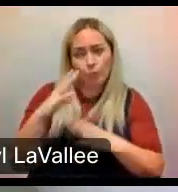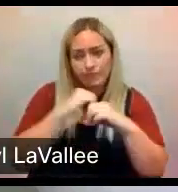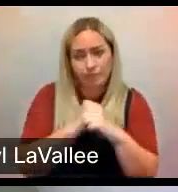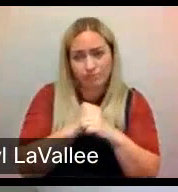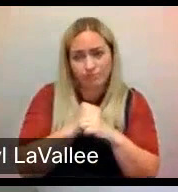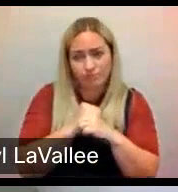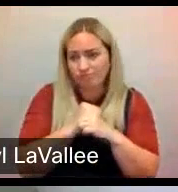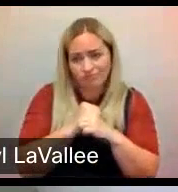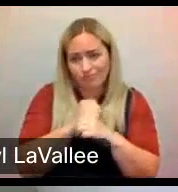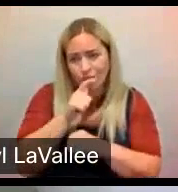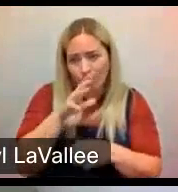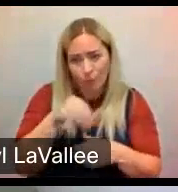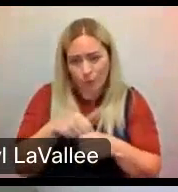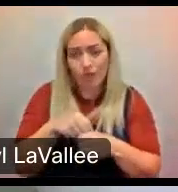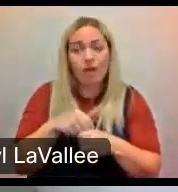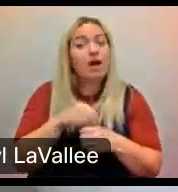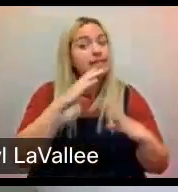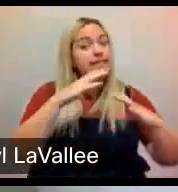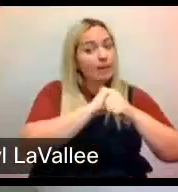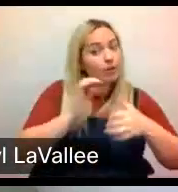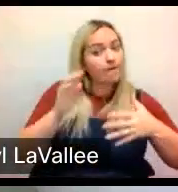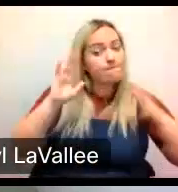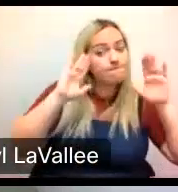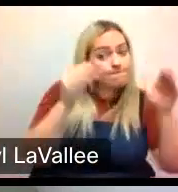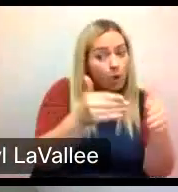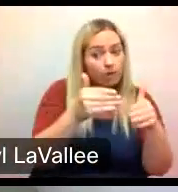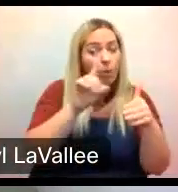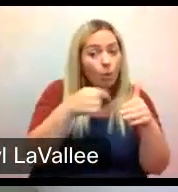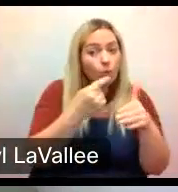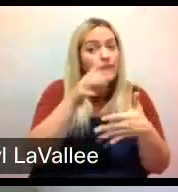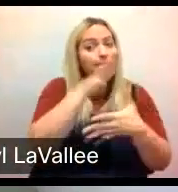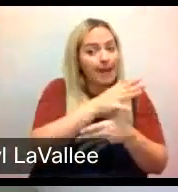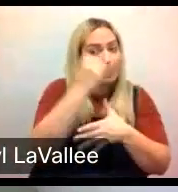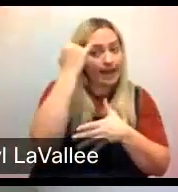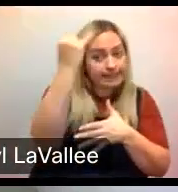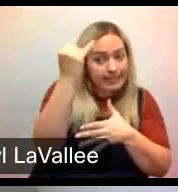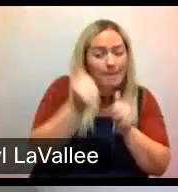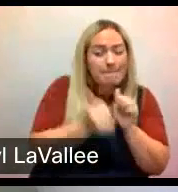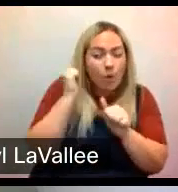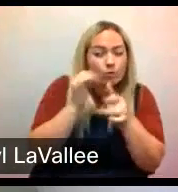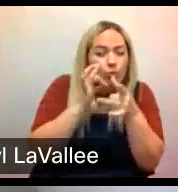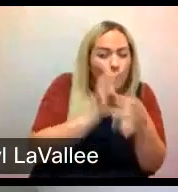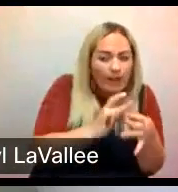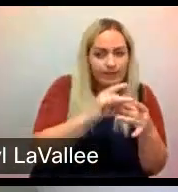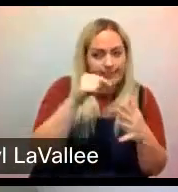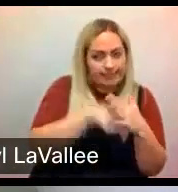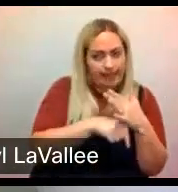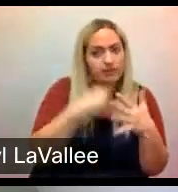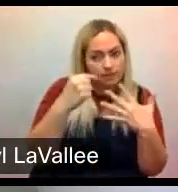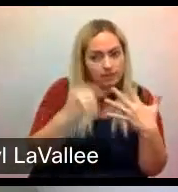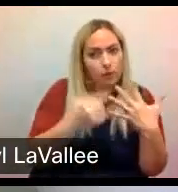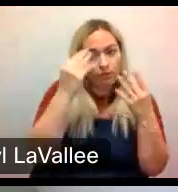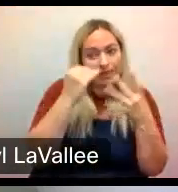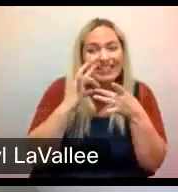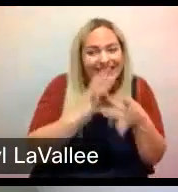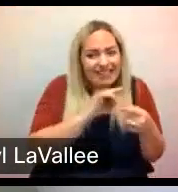shouldn't make it. The summary should just focus on the main idea and the most relevant details or information that connects